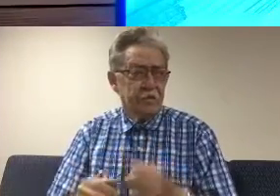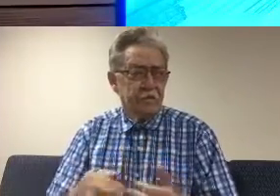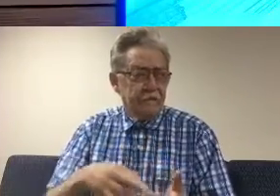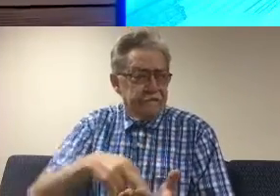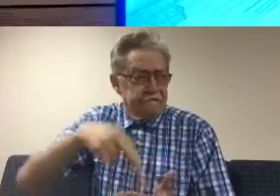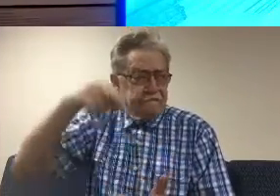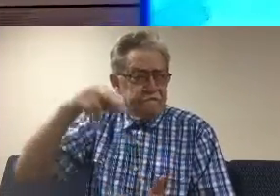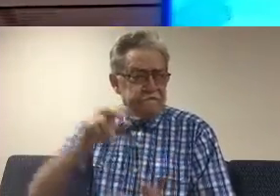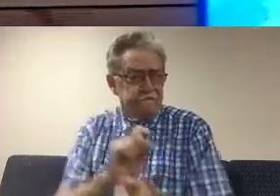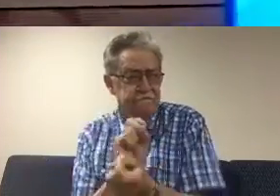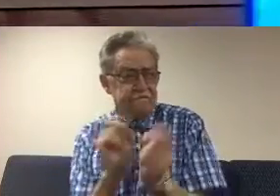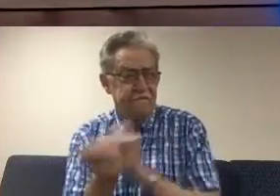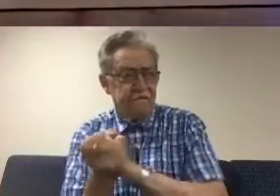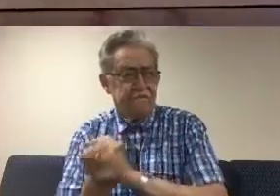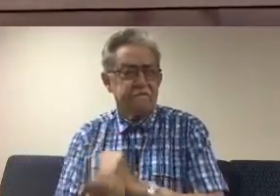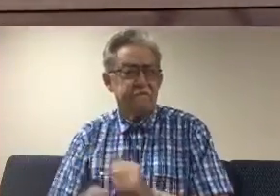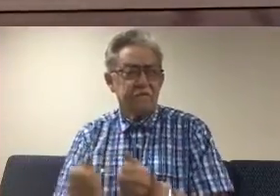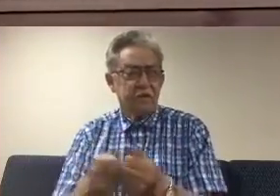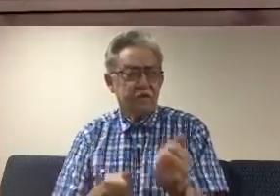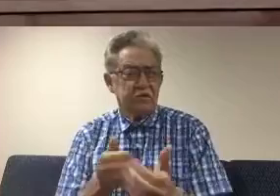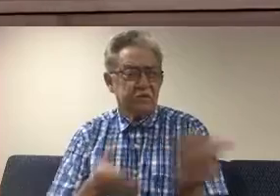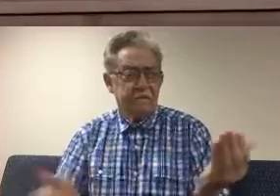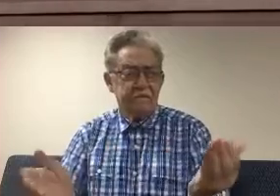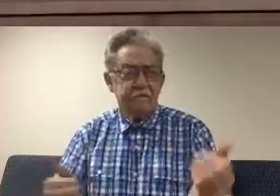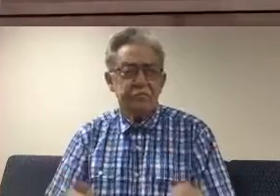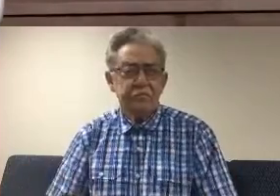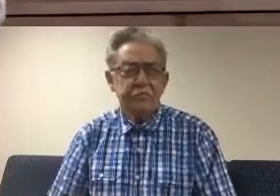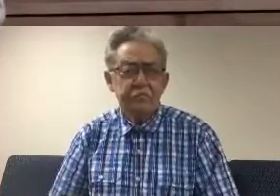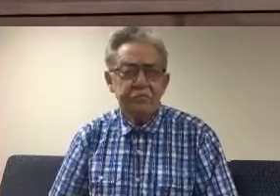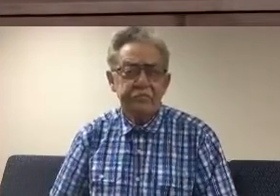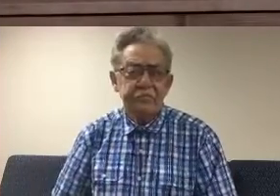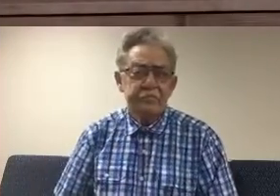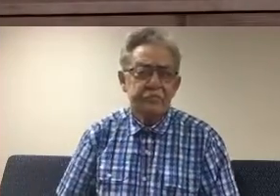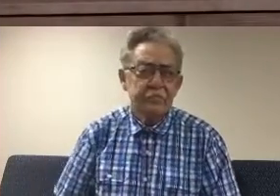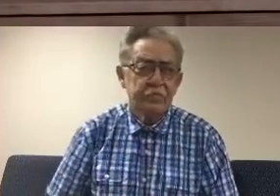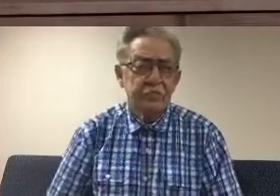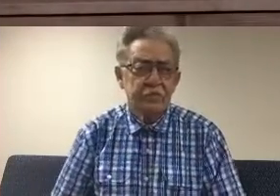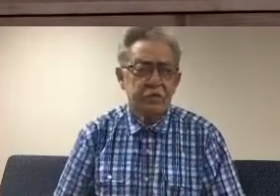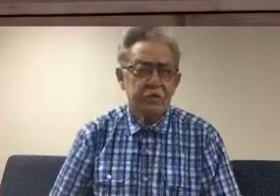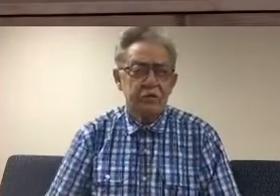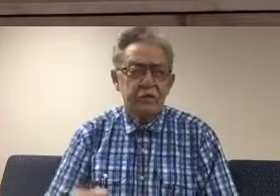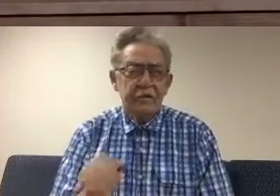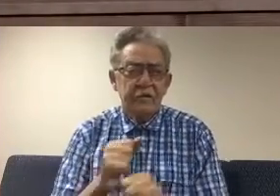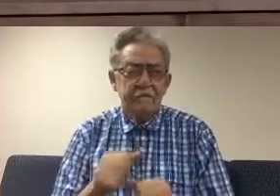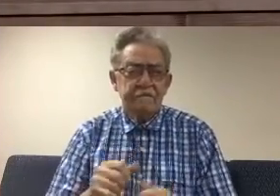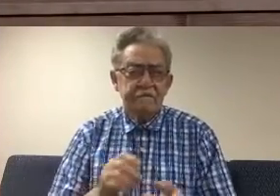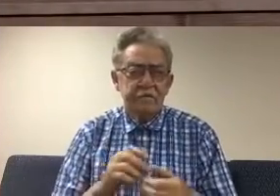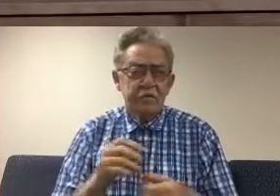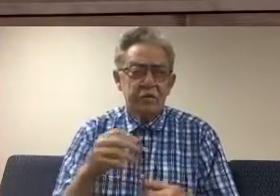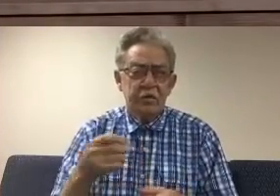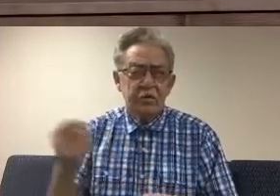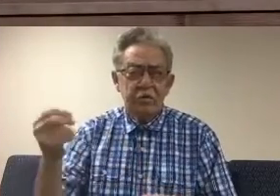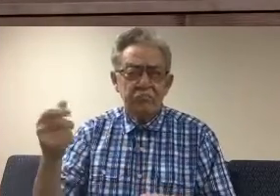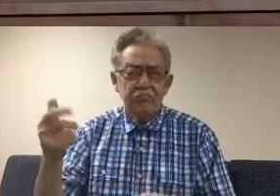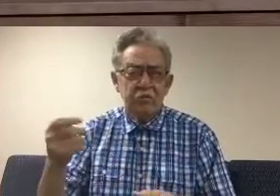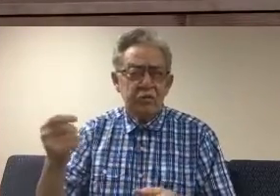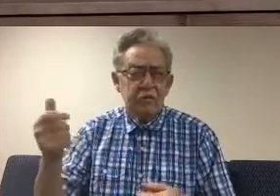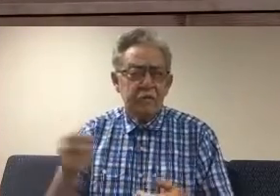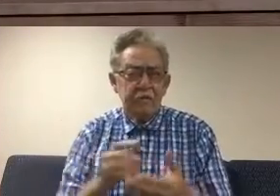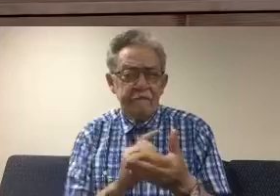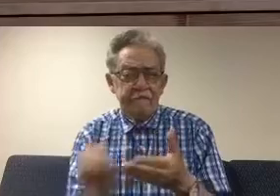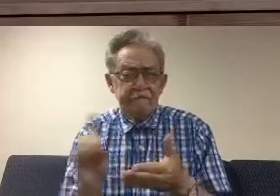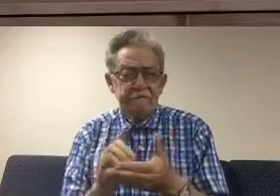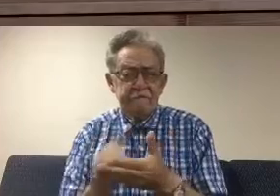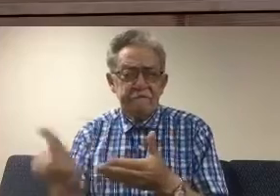resurrection changed. It changed everything. It didn't immediately change. It took a few weeks. It took them with